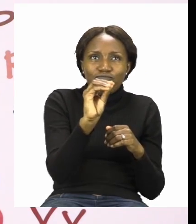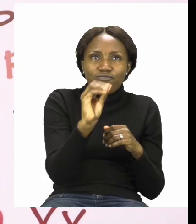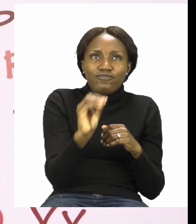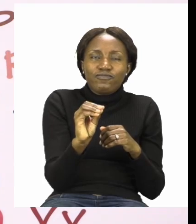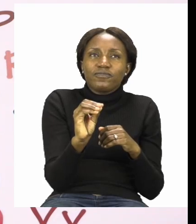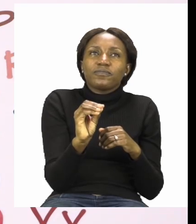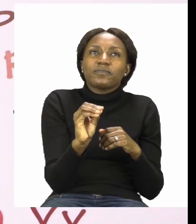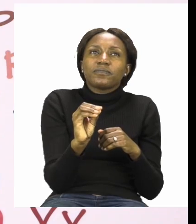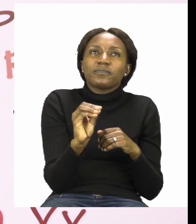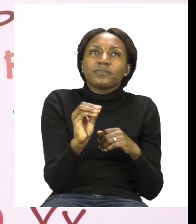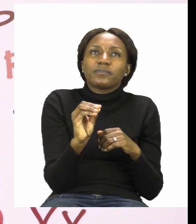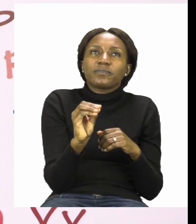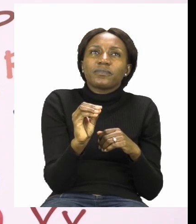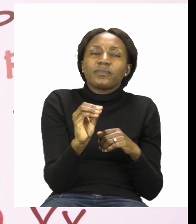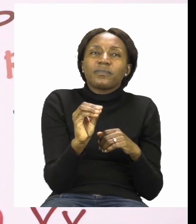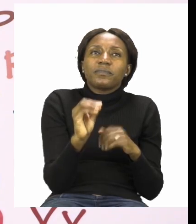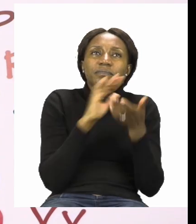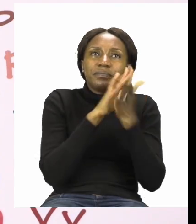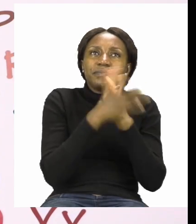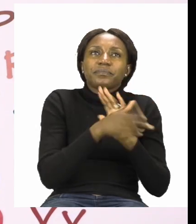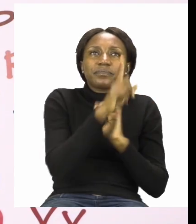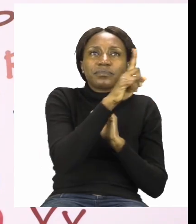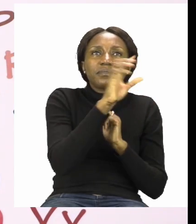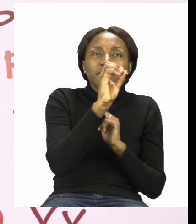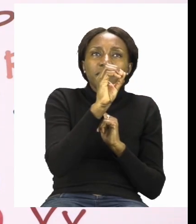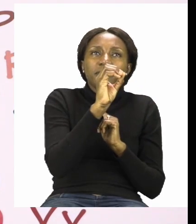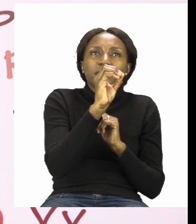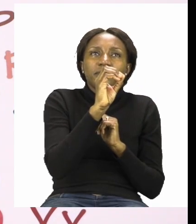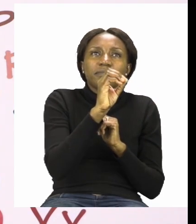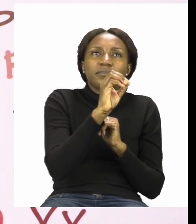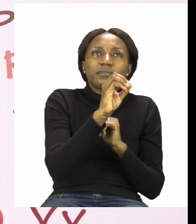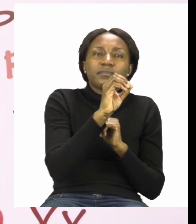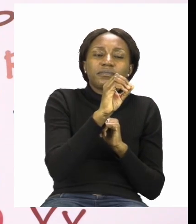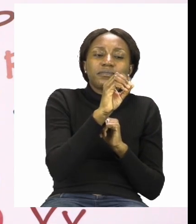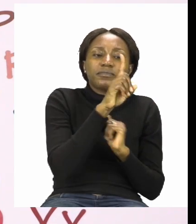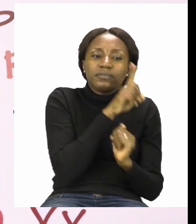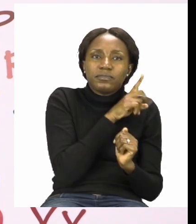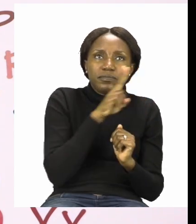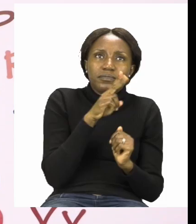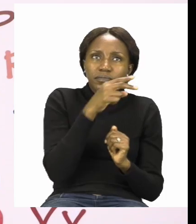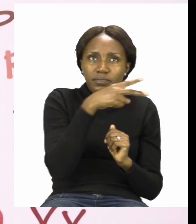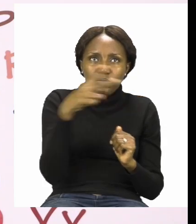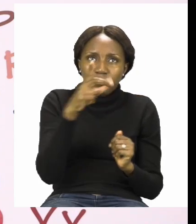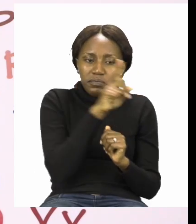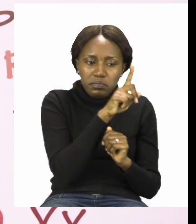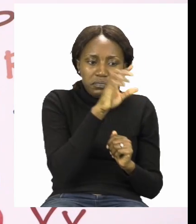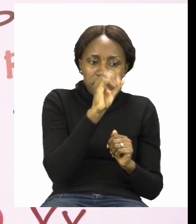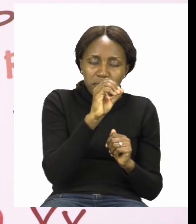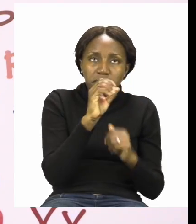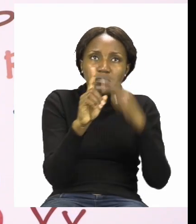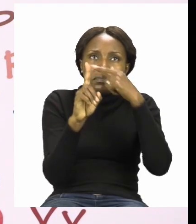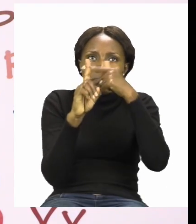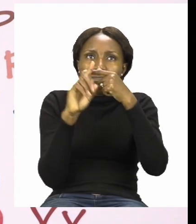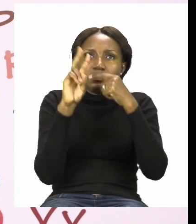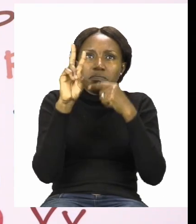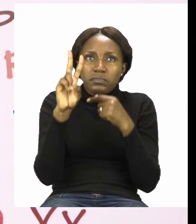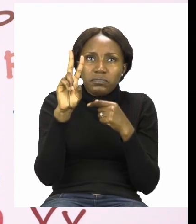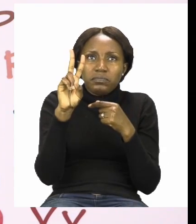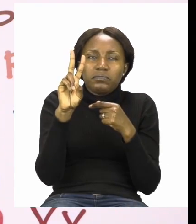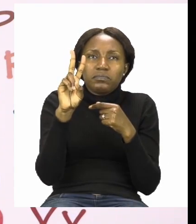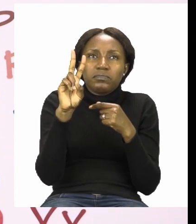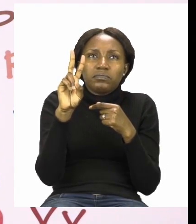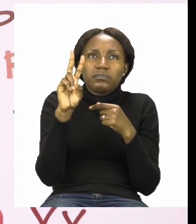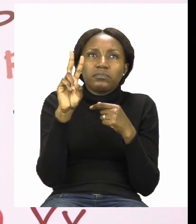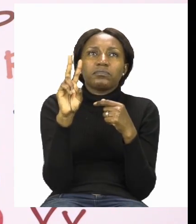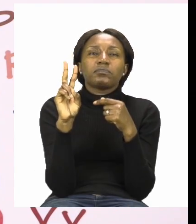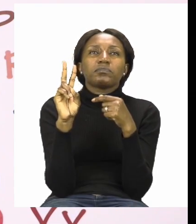1 to make it 10. So now we know it says 12 equals 10 plus Now